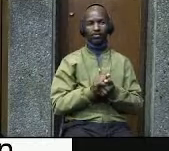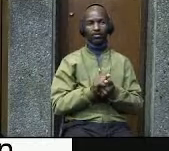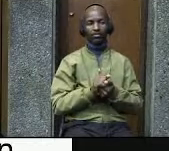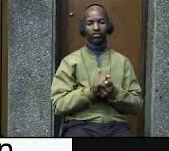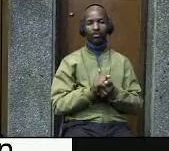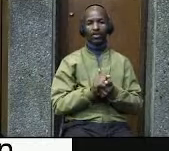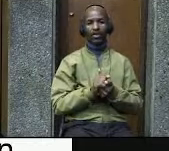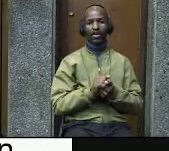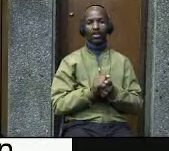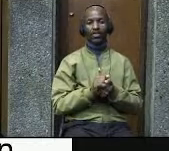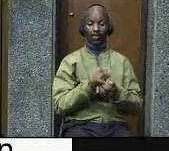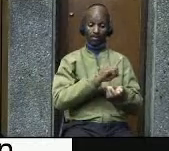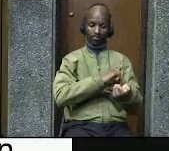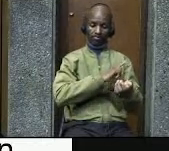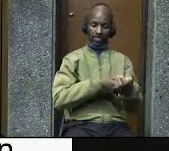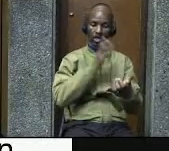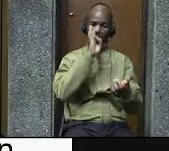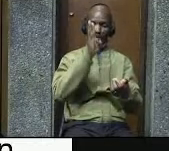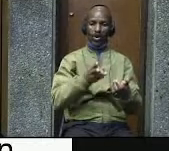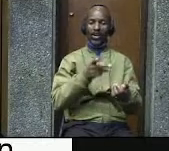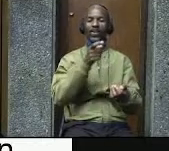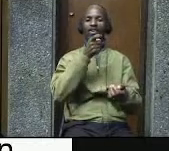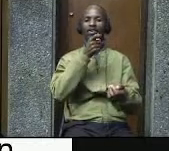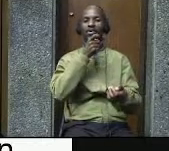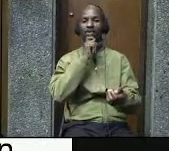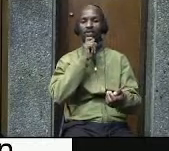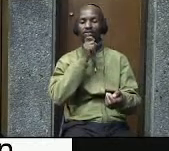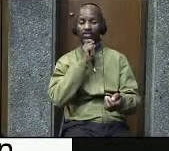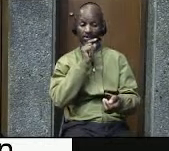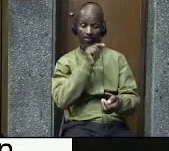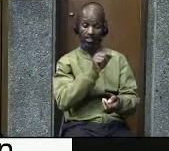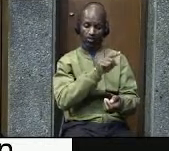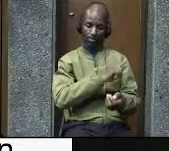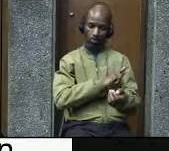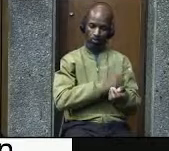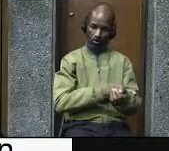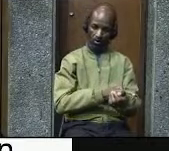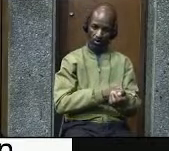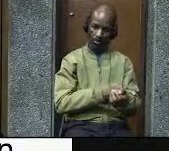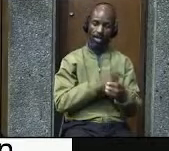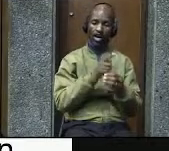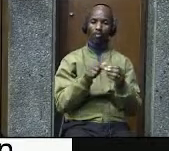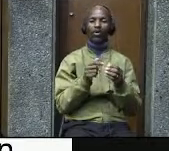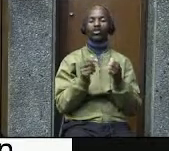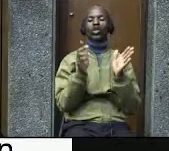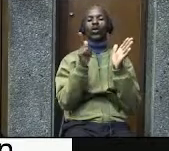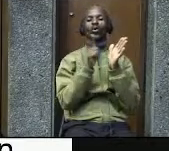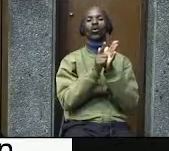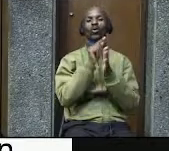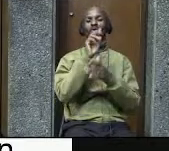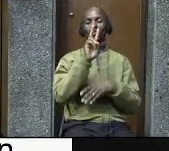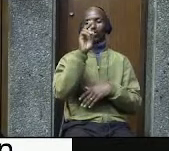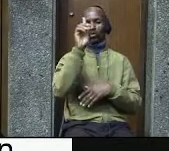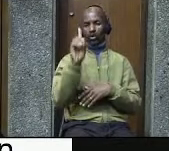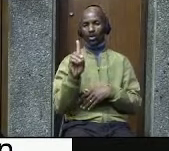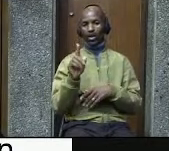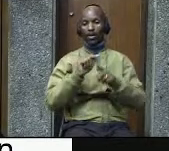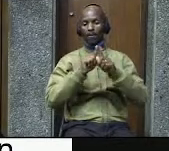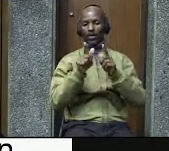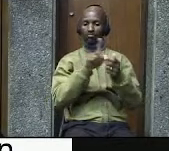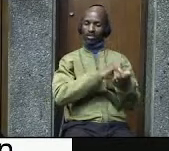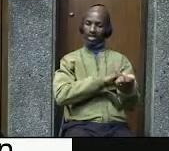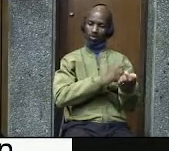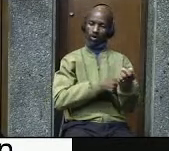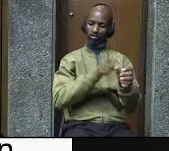The expropriating authority would use this authority in terms of clause 21. But the power